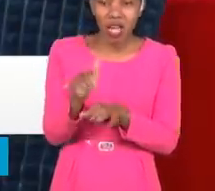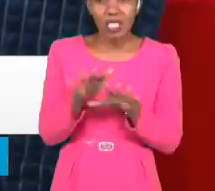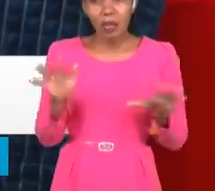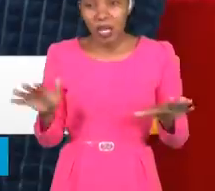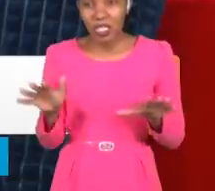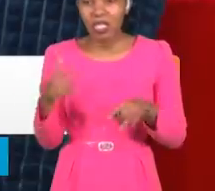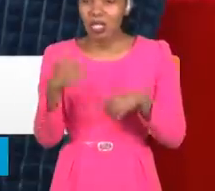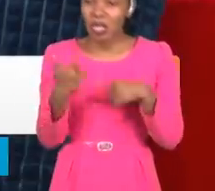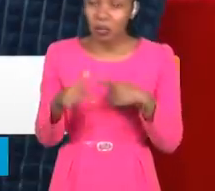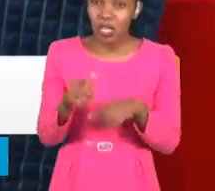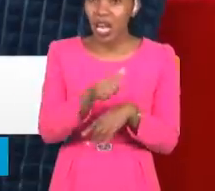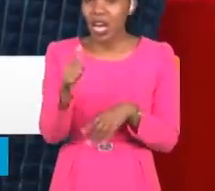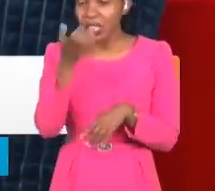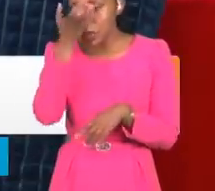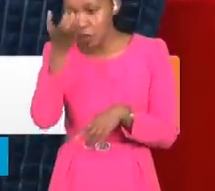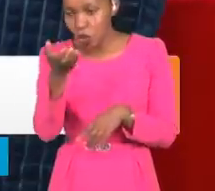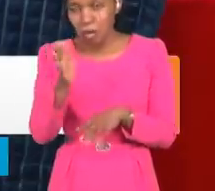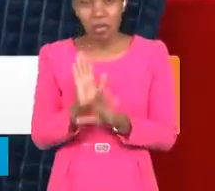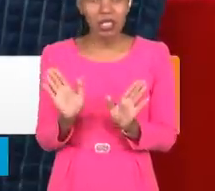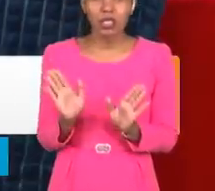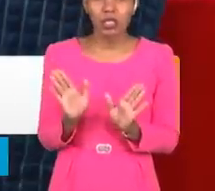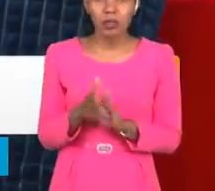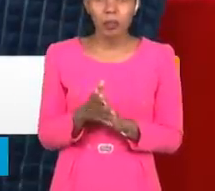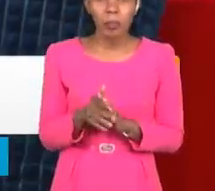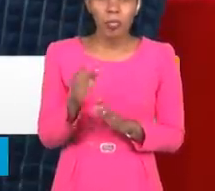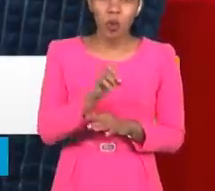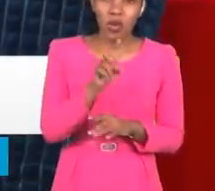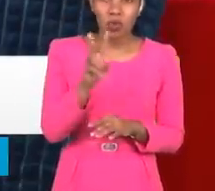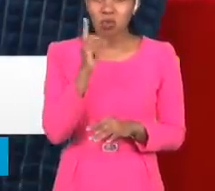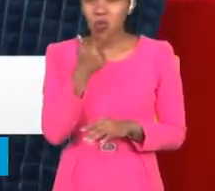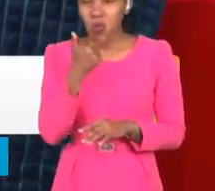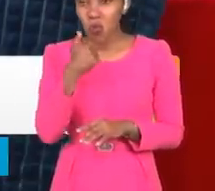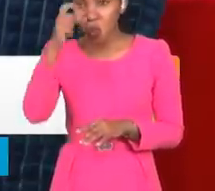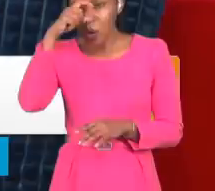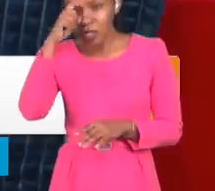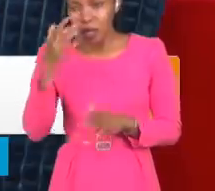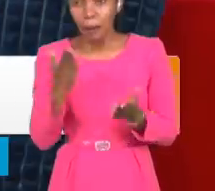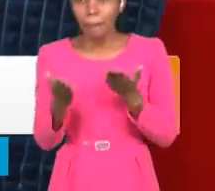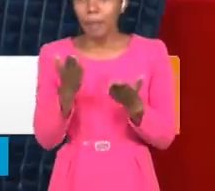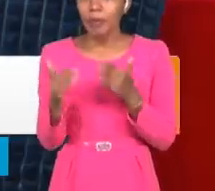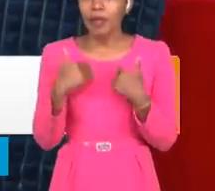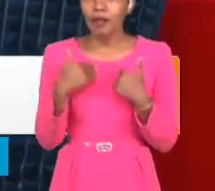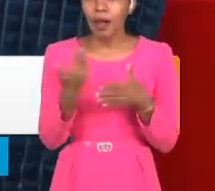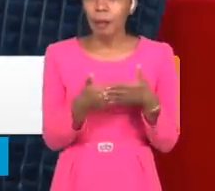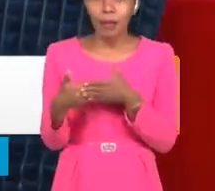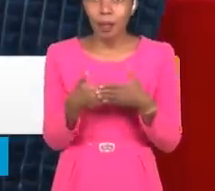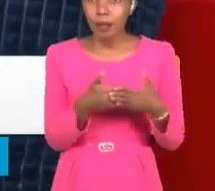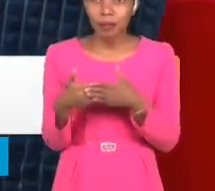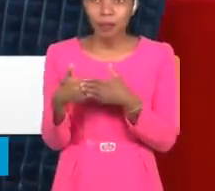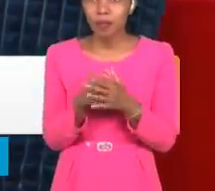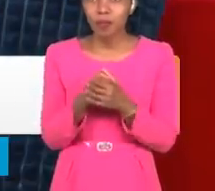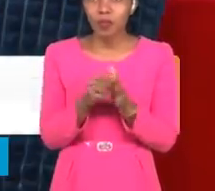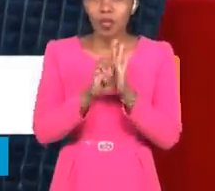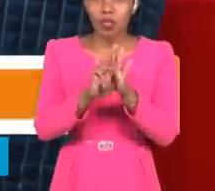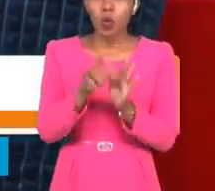Okay. Others are just ignorant. Mm-hmm. One or two who are bright. Okay. Maybe I have a child. Like